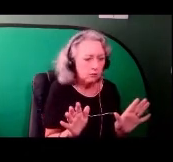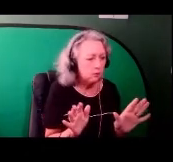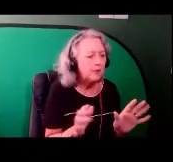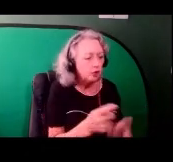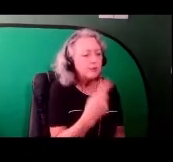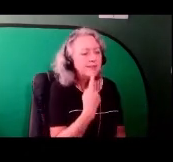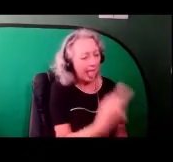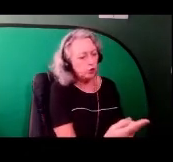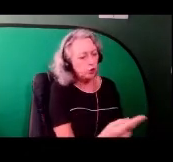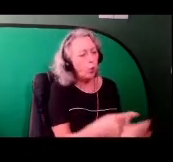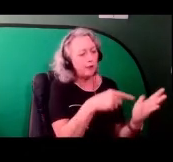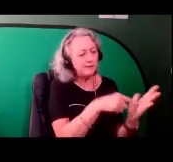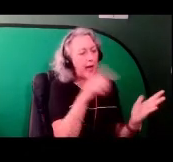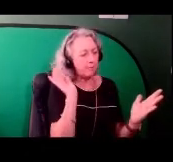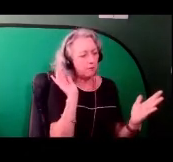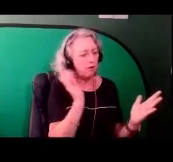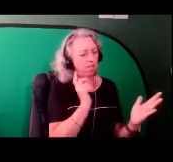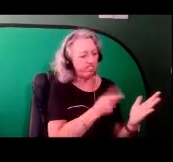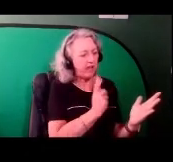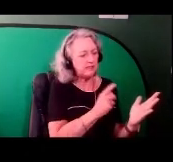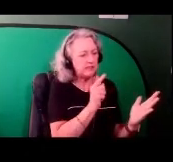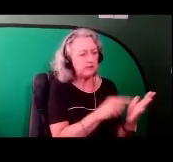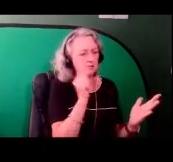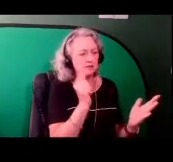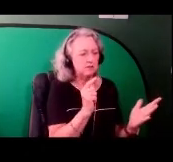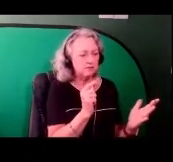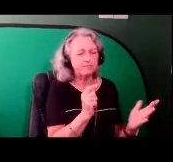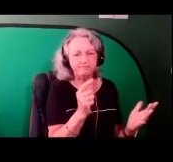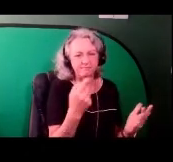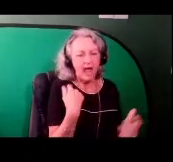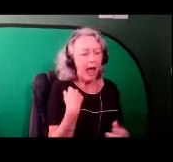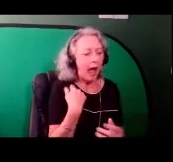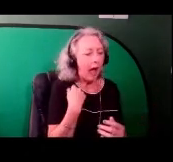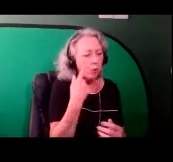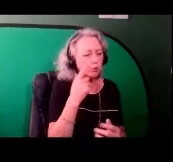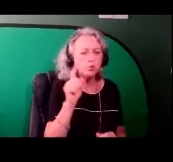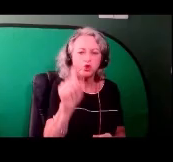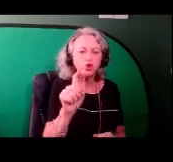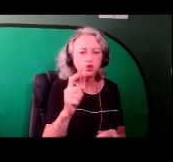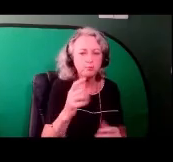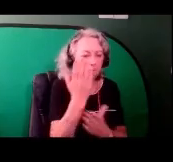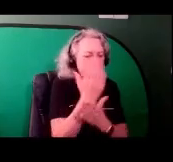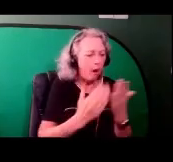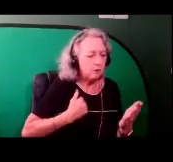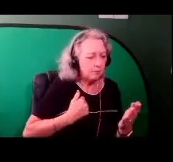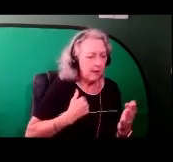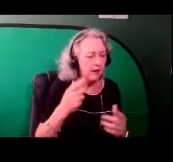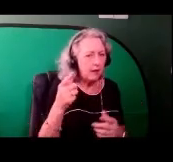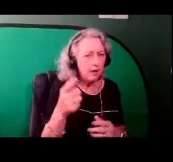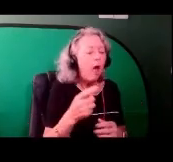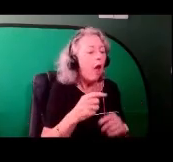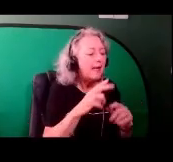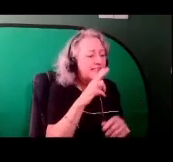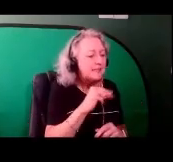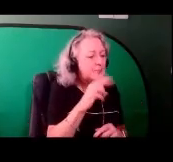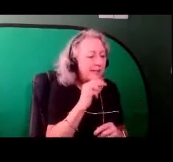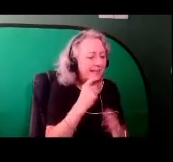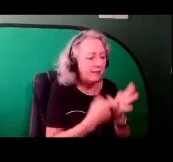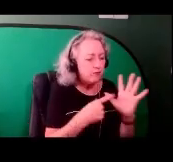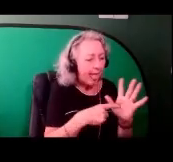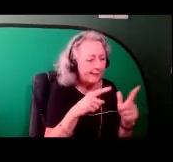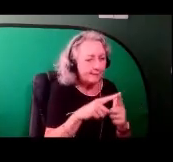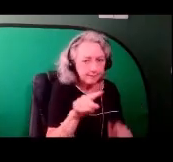tells you what you've tapped on. So I'm just going to tap on a random part of the screen now. Speaking rate,